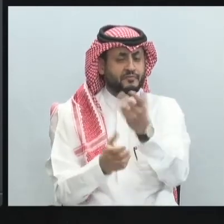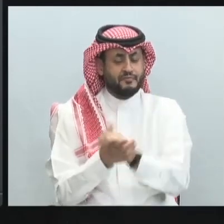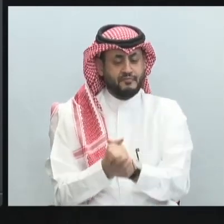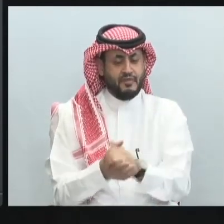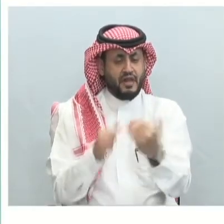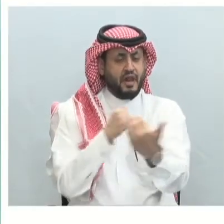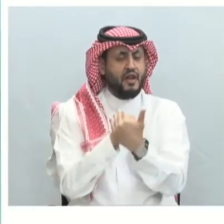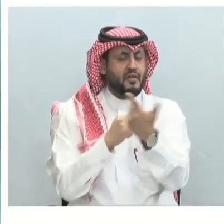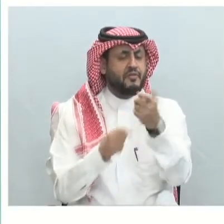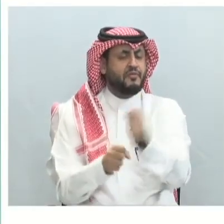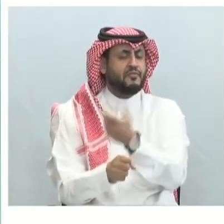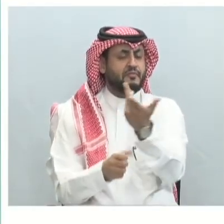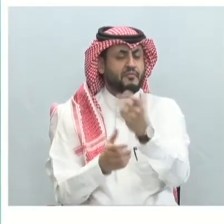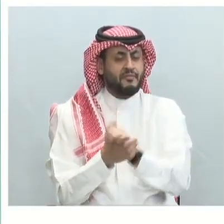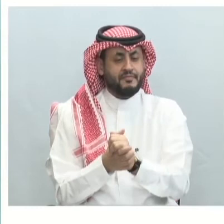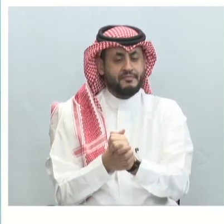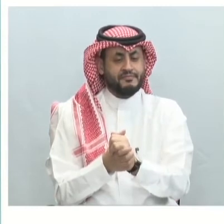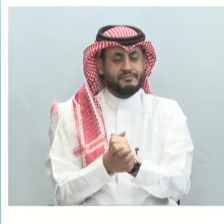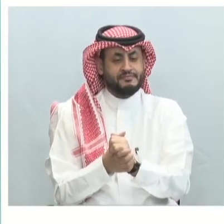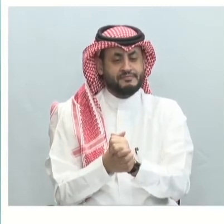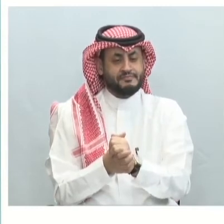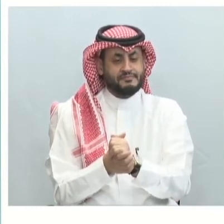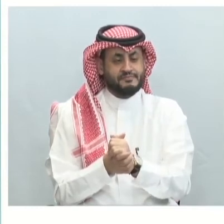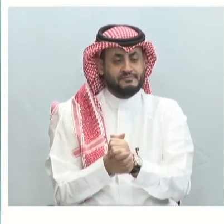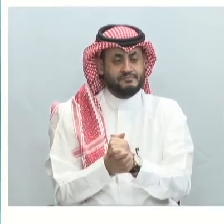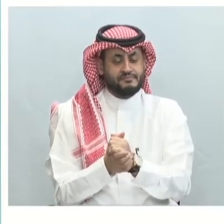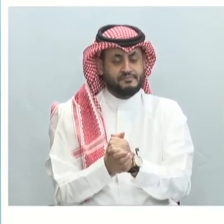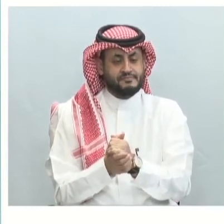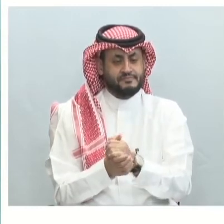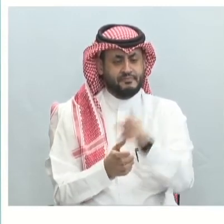me. So, what are you doing? So, after that, we have,